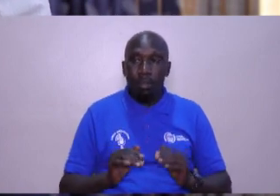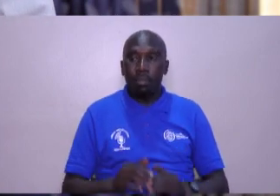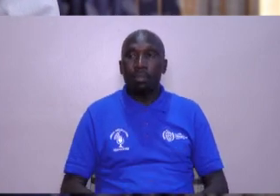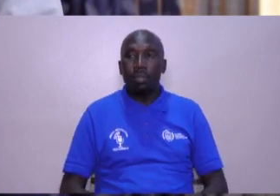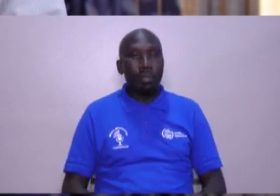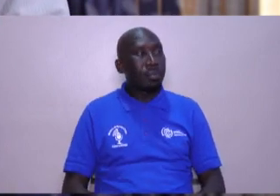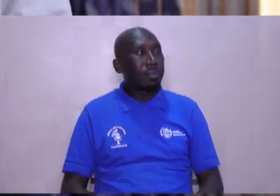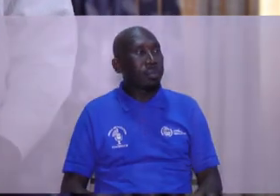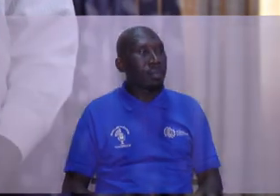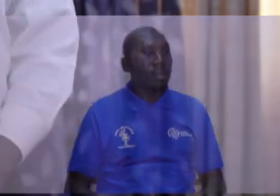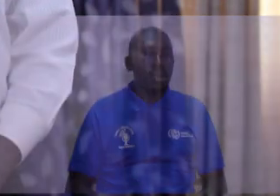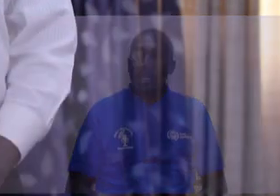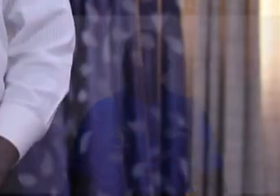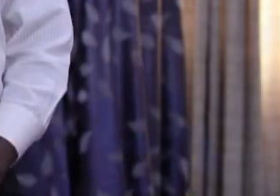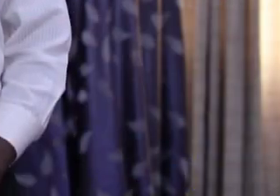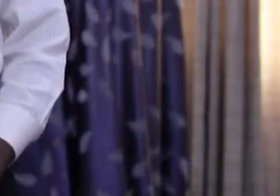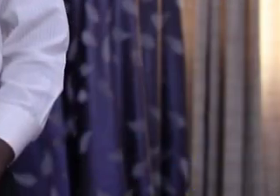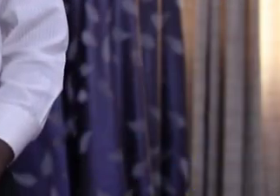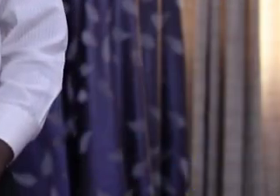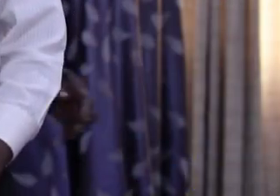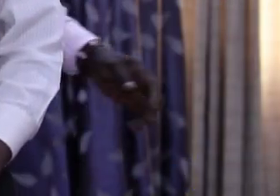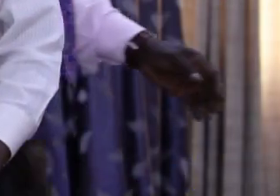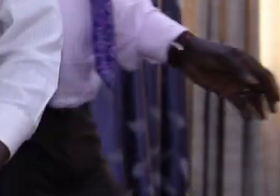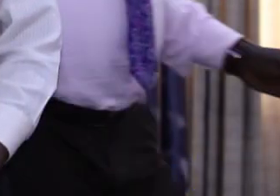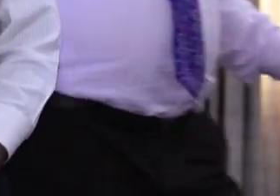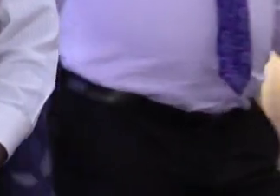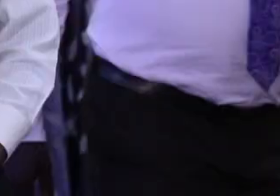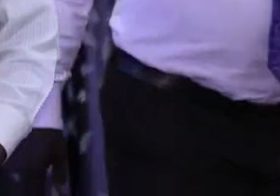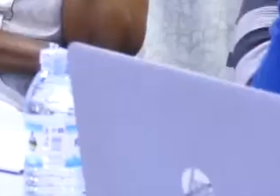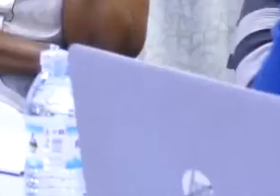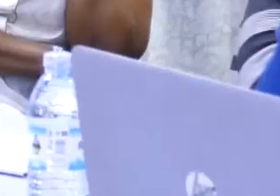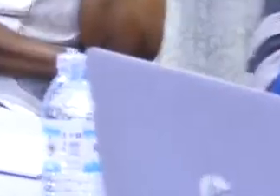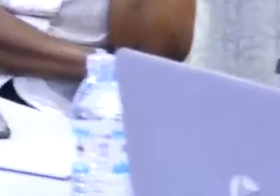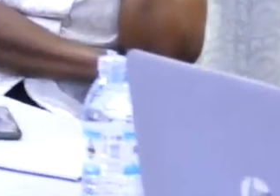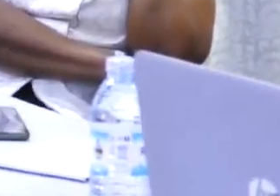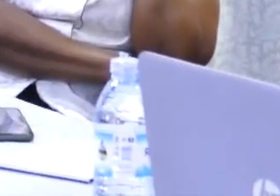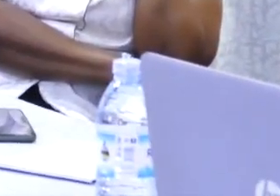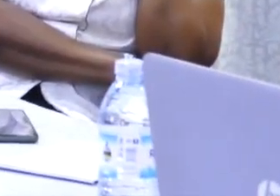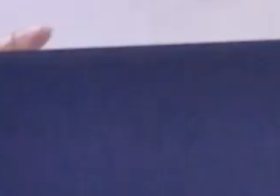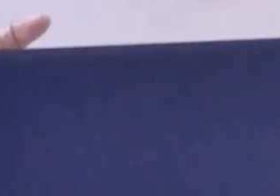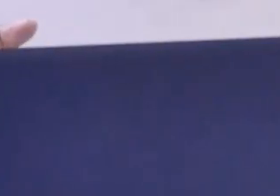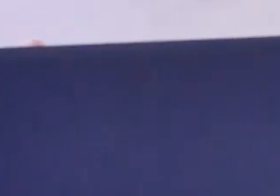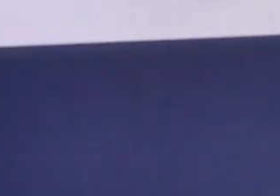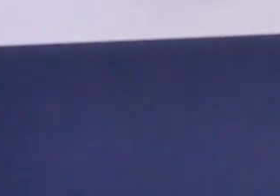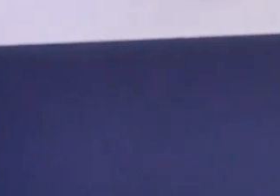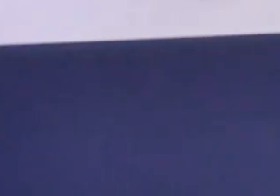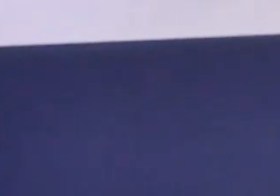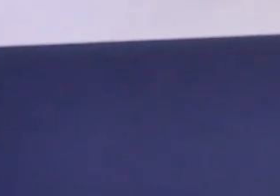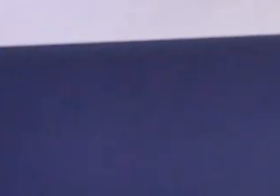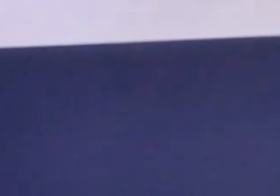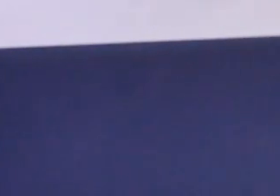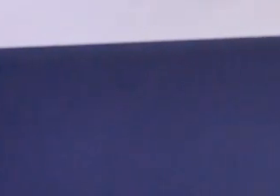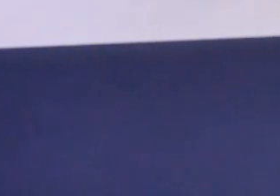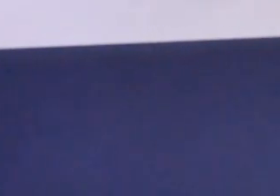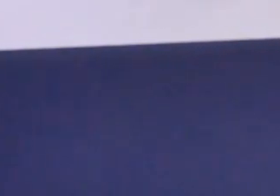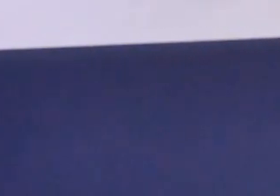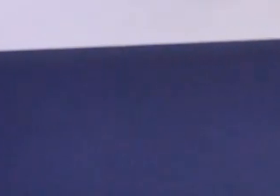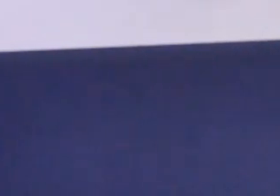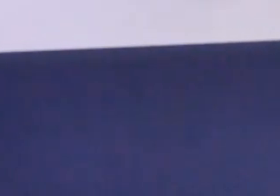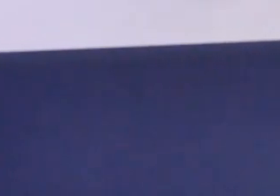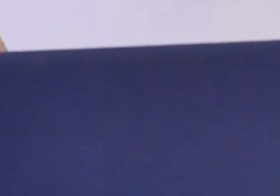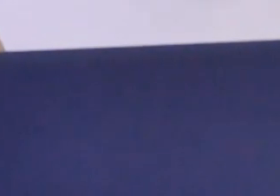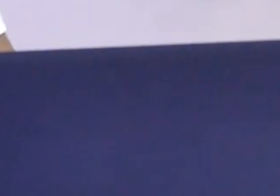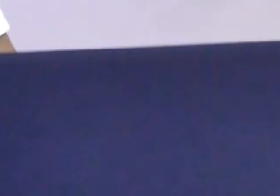There's a hand up there. Thank you very much. Picking up from there about the motion. So the animators, we have